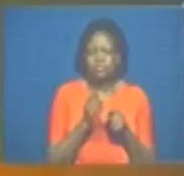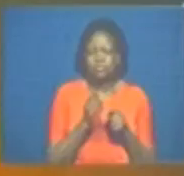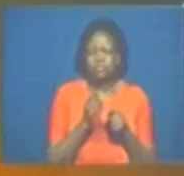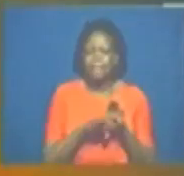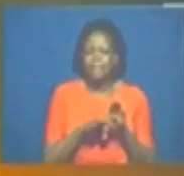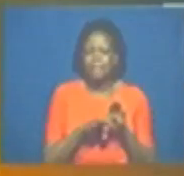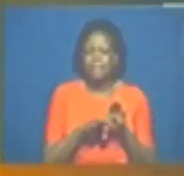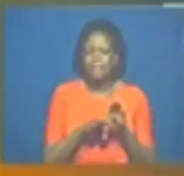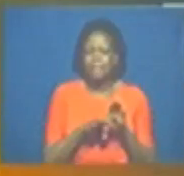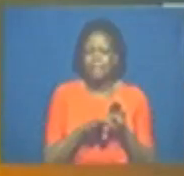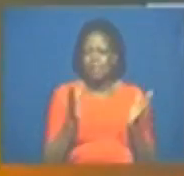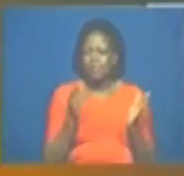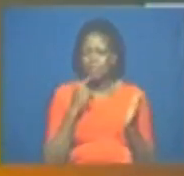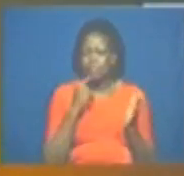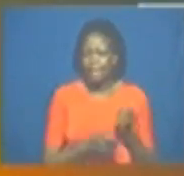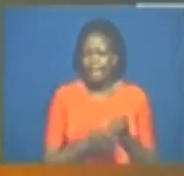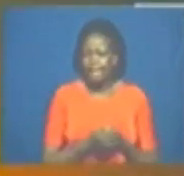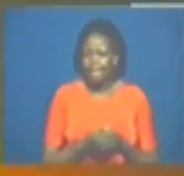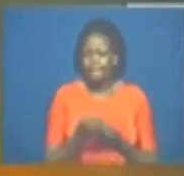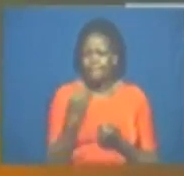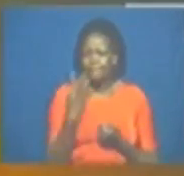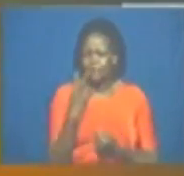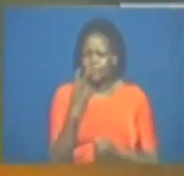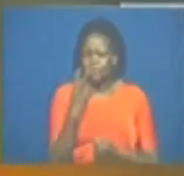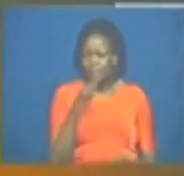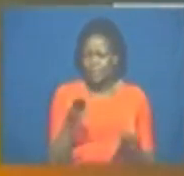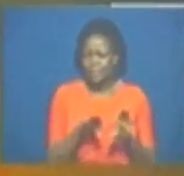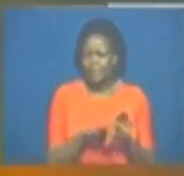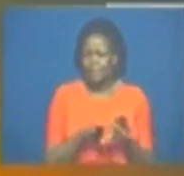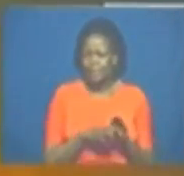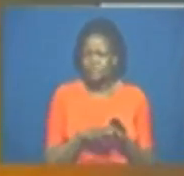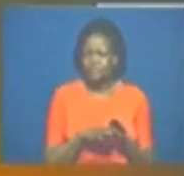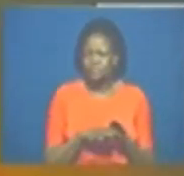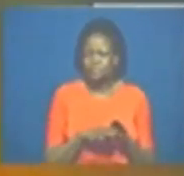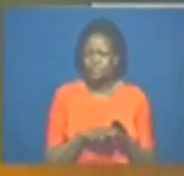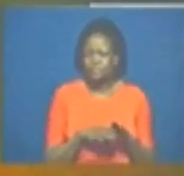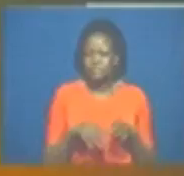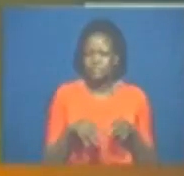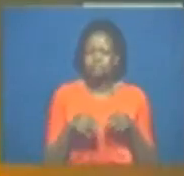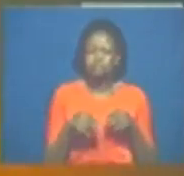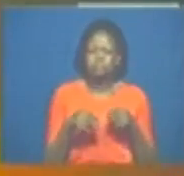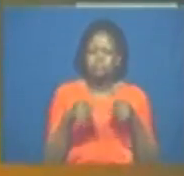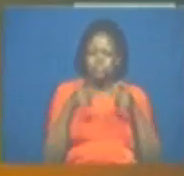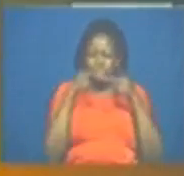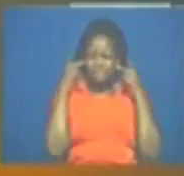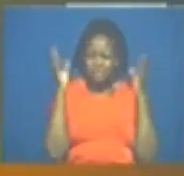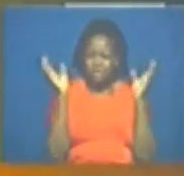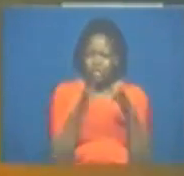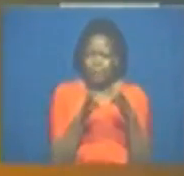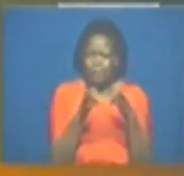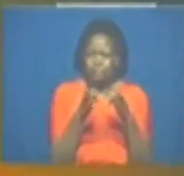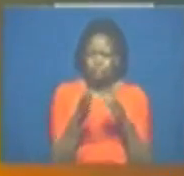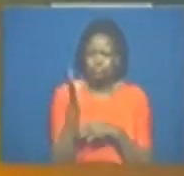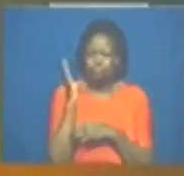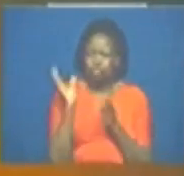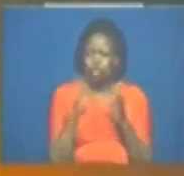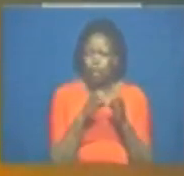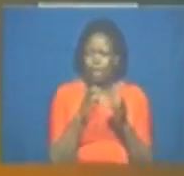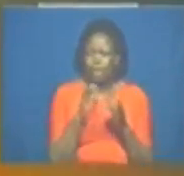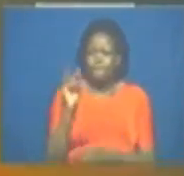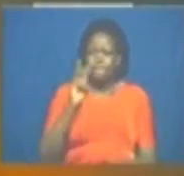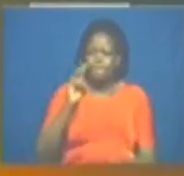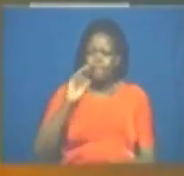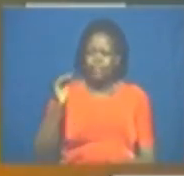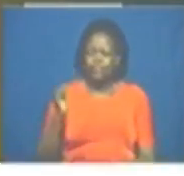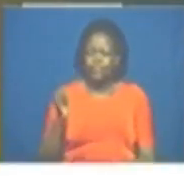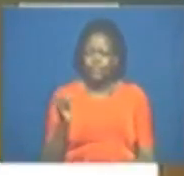have pointed out four suspected members of the outlawed Al-Shabaab gang to security agency in Wajir County.